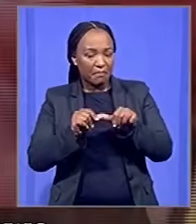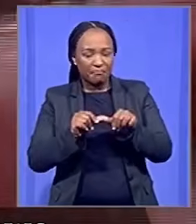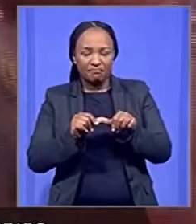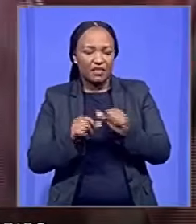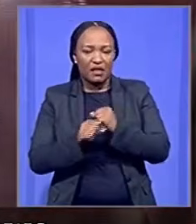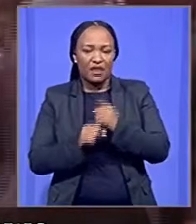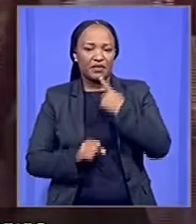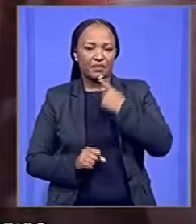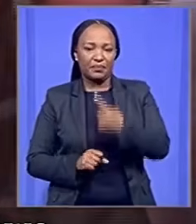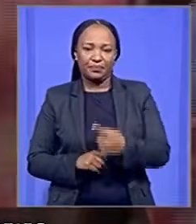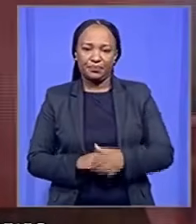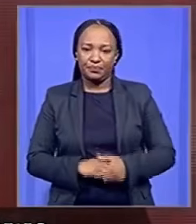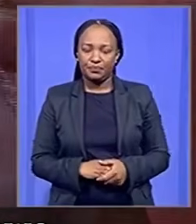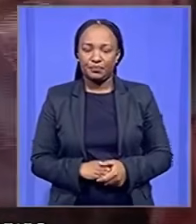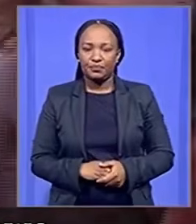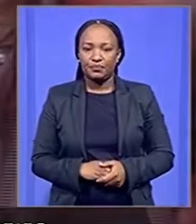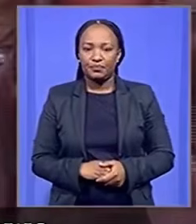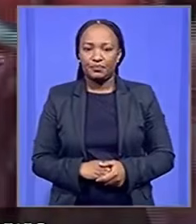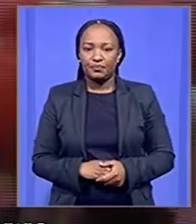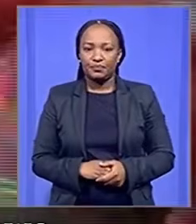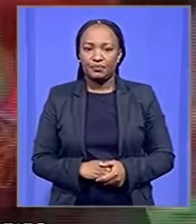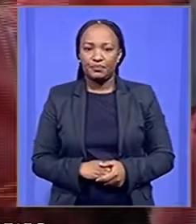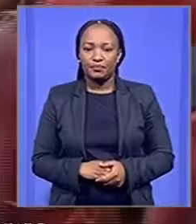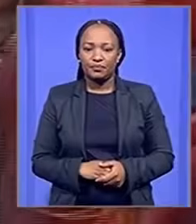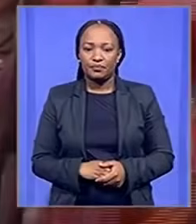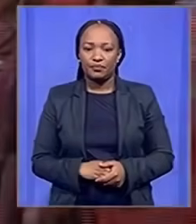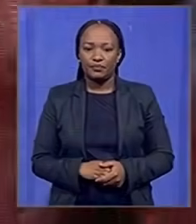ditabeng tša SABC ga wale.